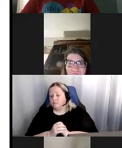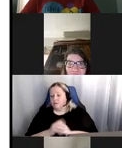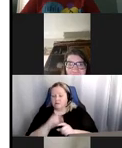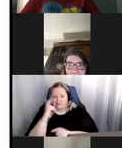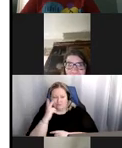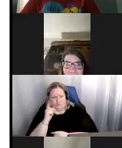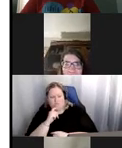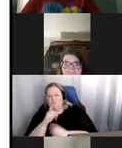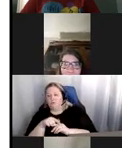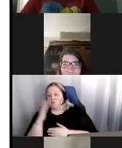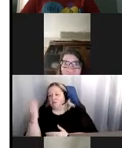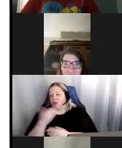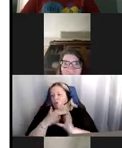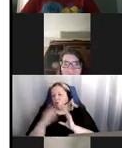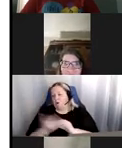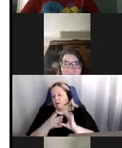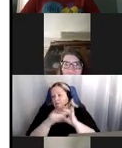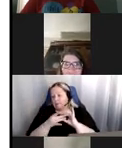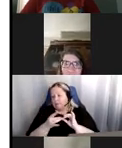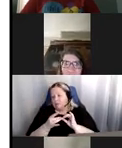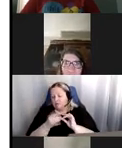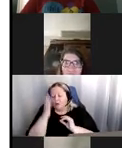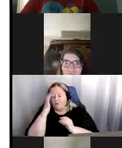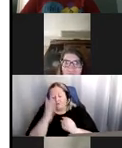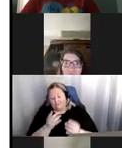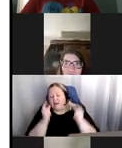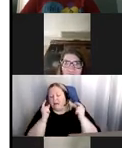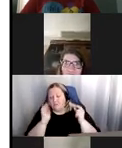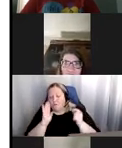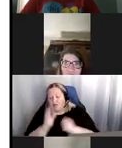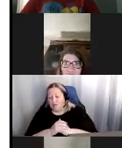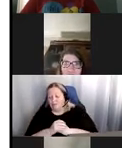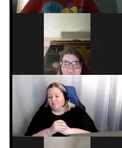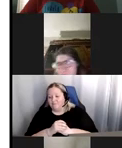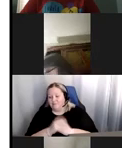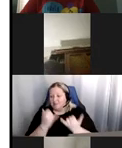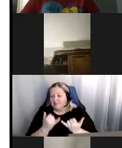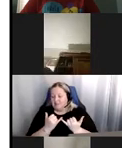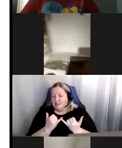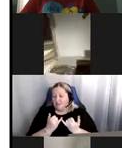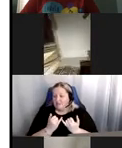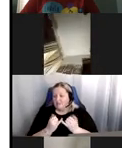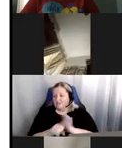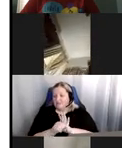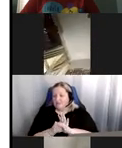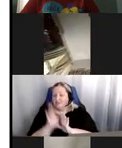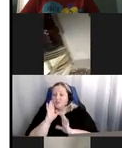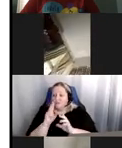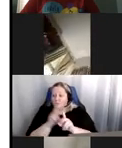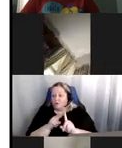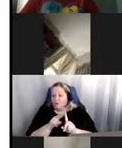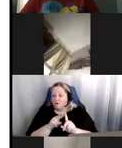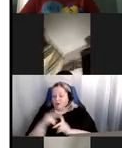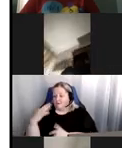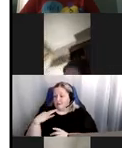please check our welcome message and you'll get familiar real quick. Now, this session is being moderated by a